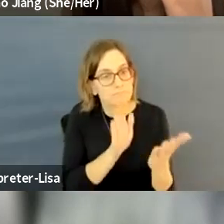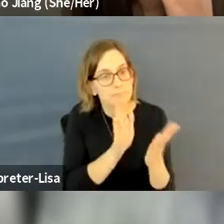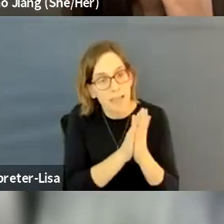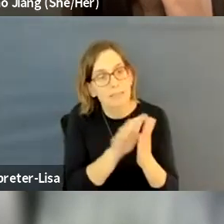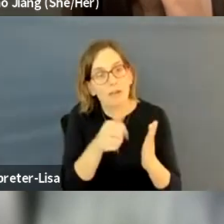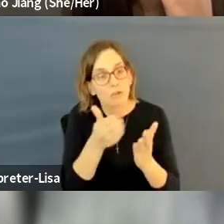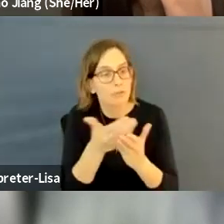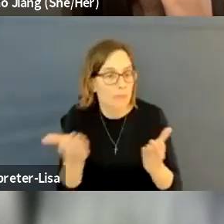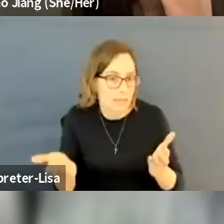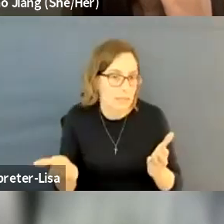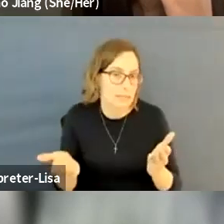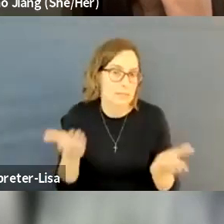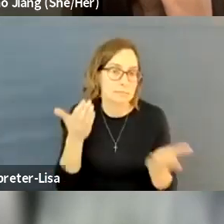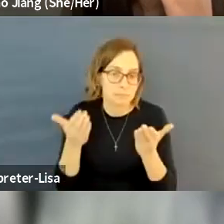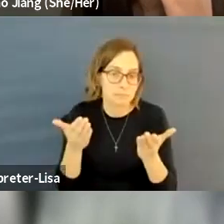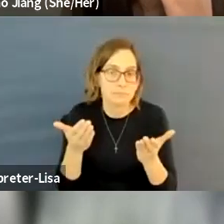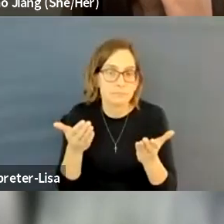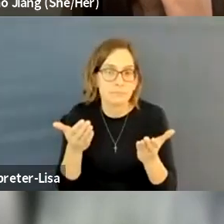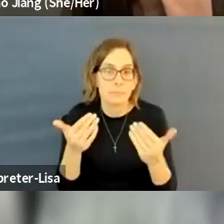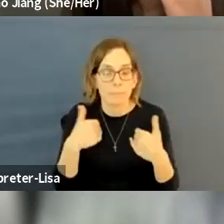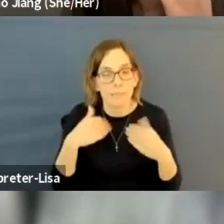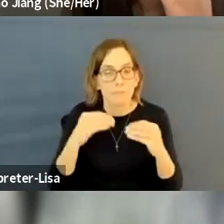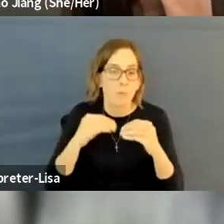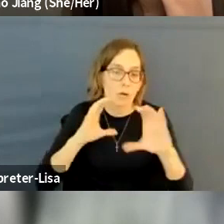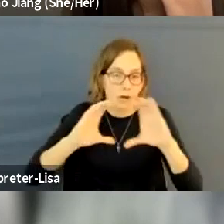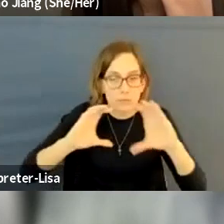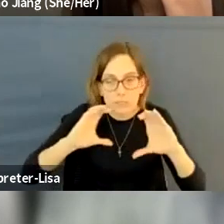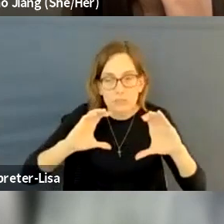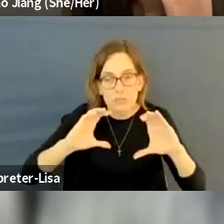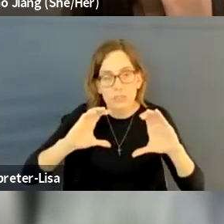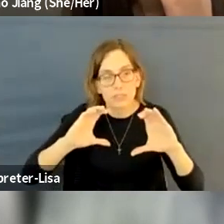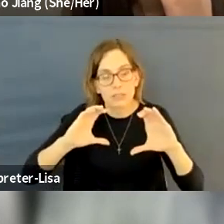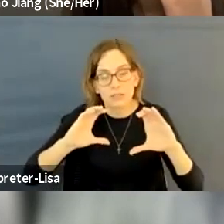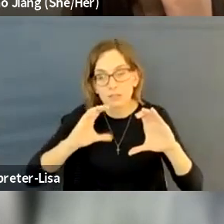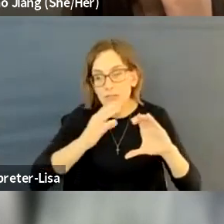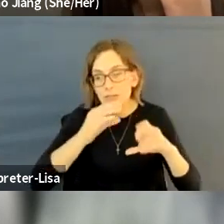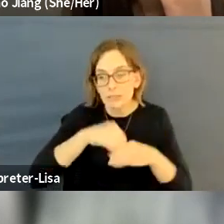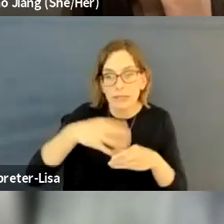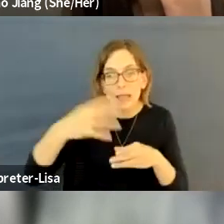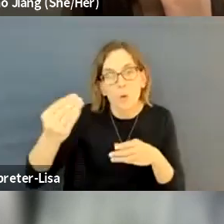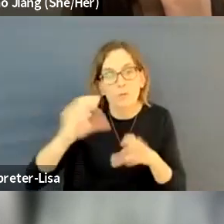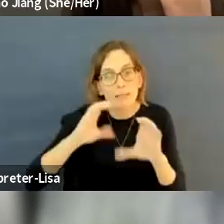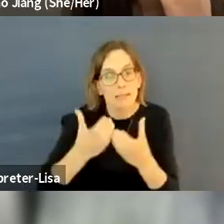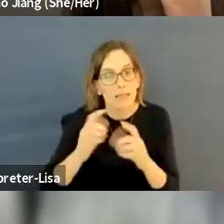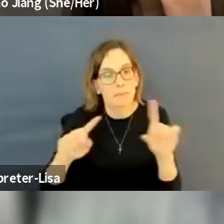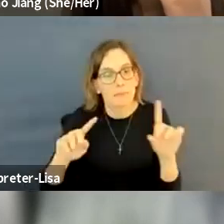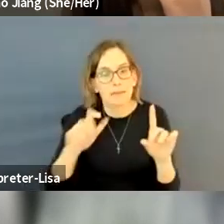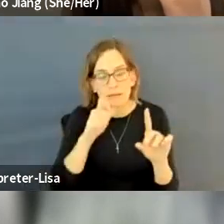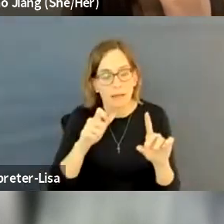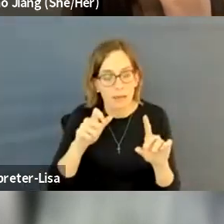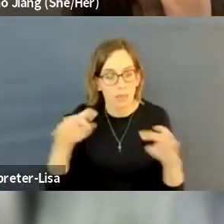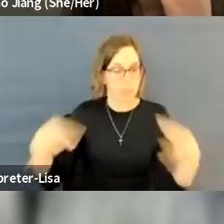things. You know, we can have some conversation in out of the class, but not point the students in